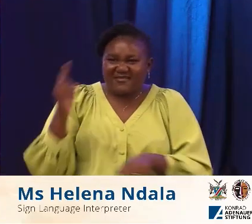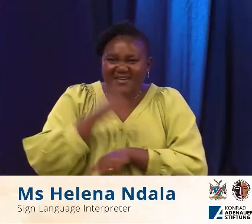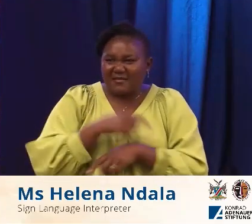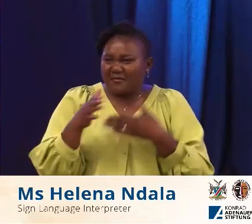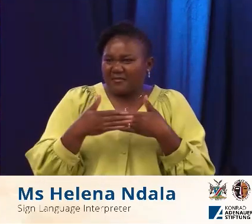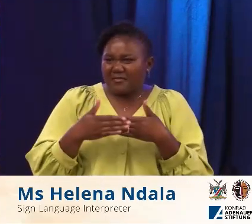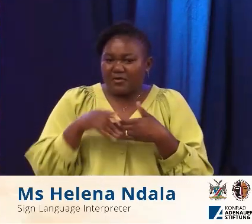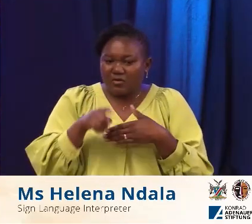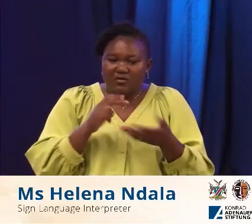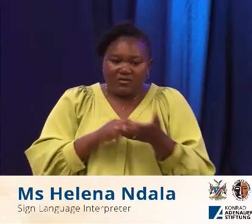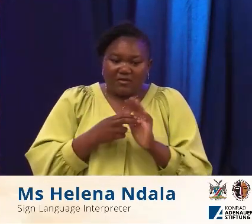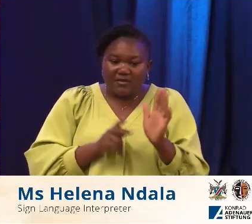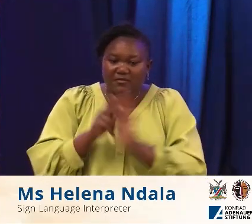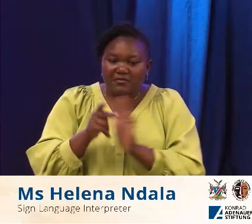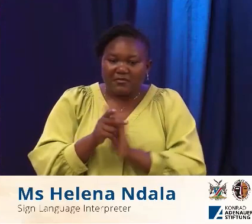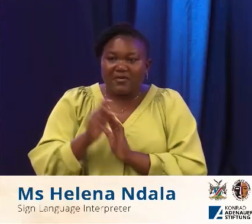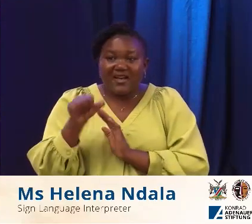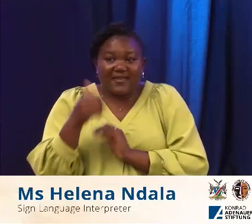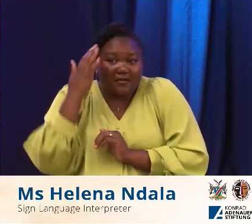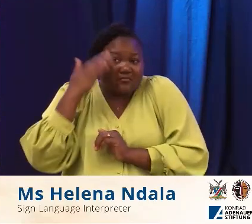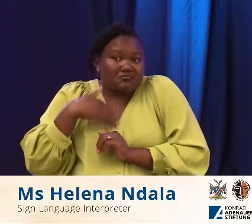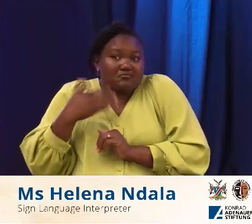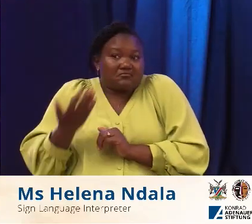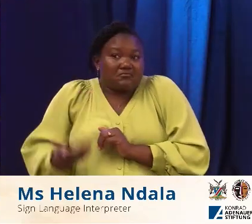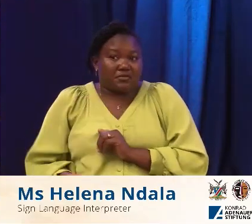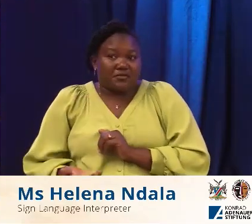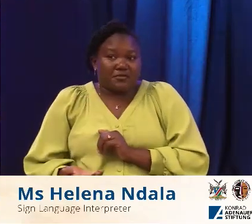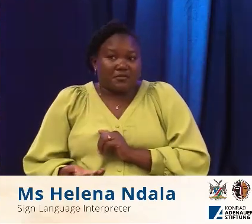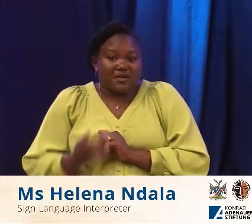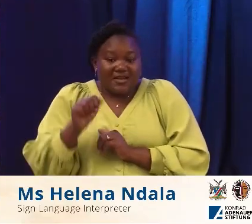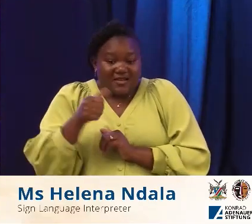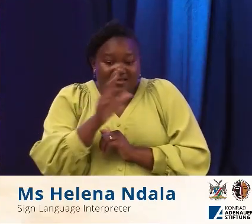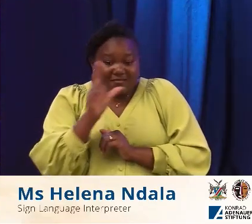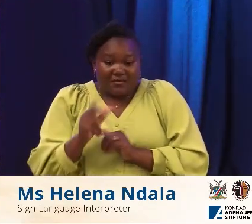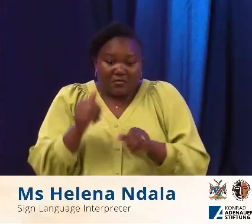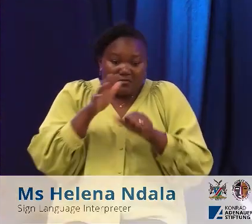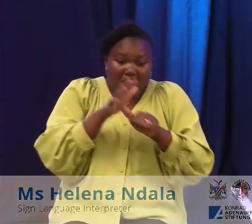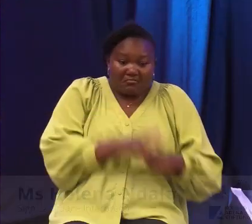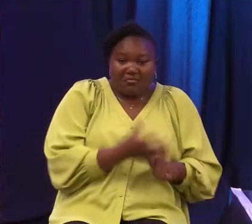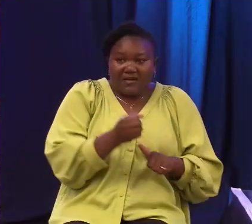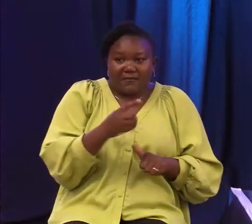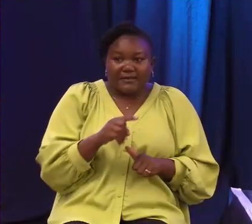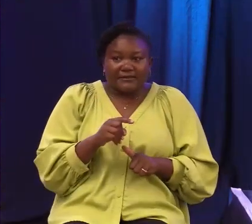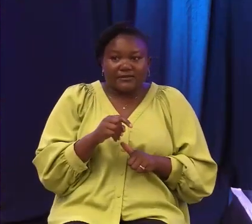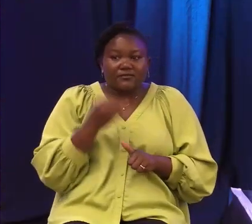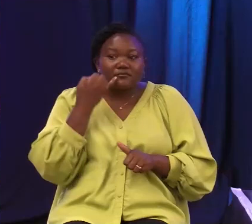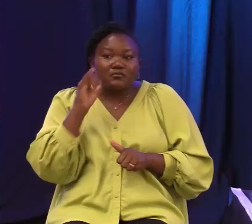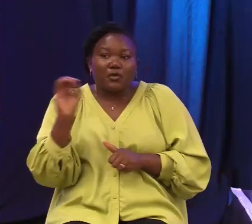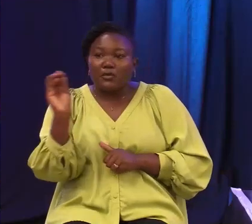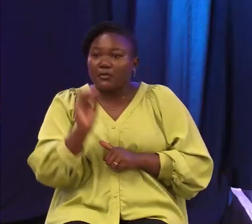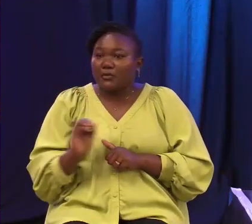only the reported cases and incidents. What about the silent mental abuse without